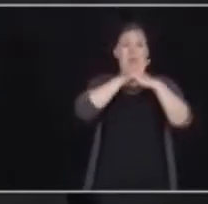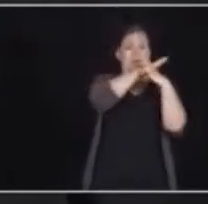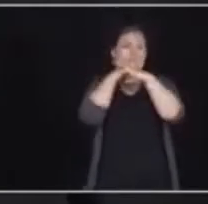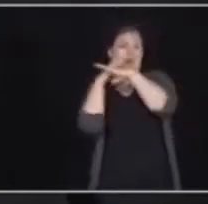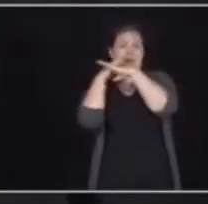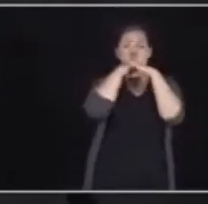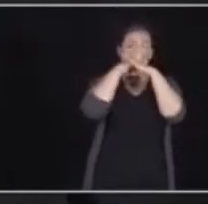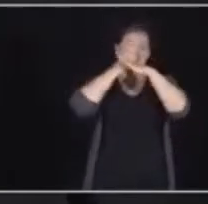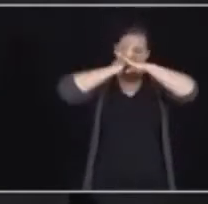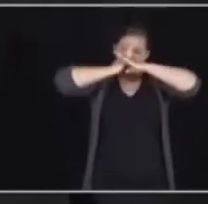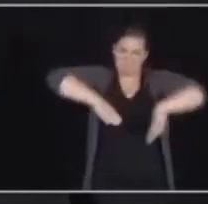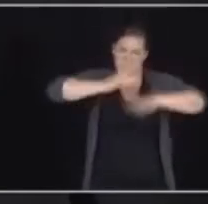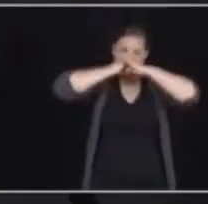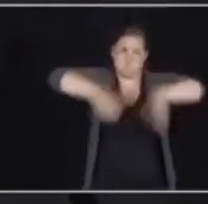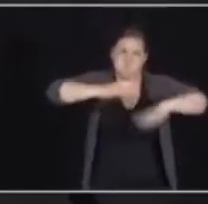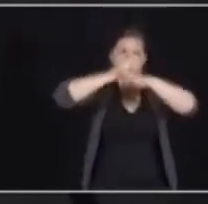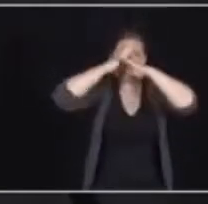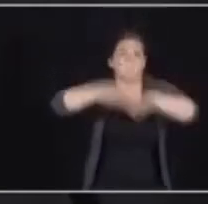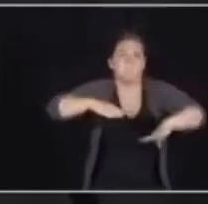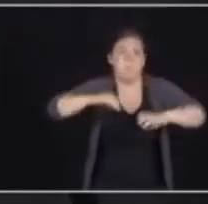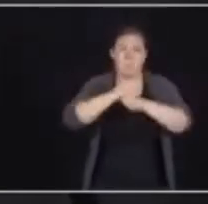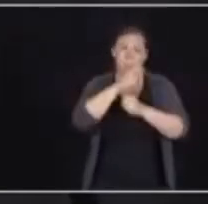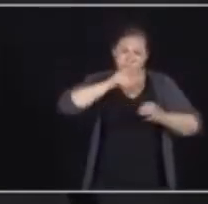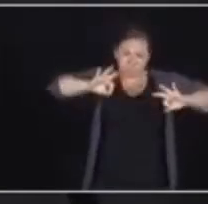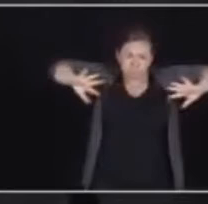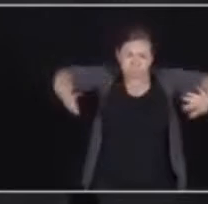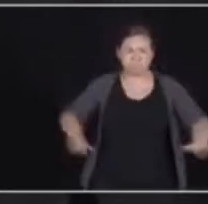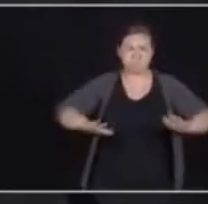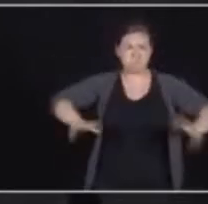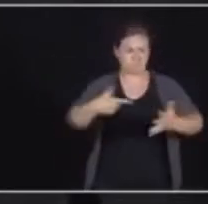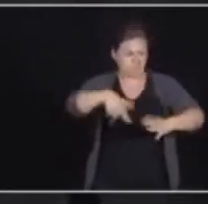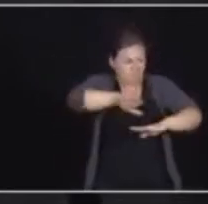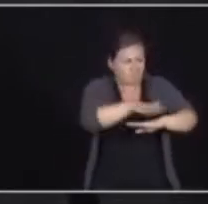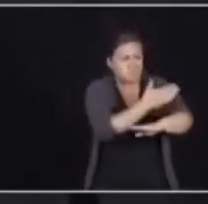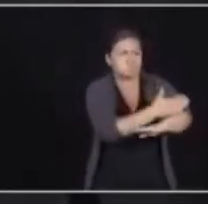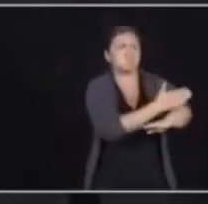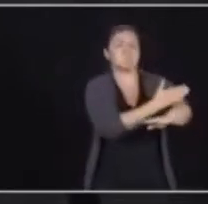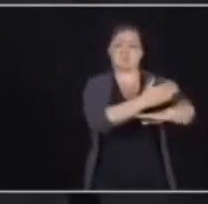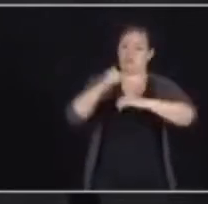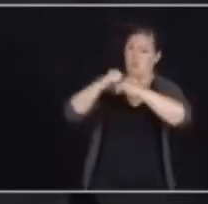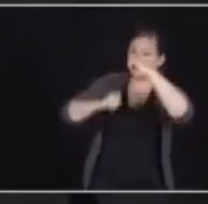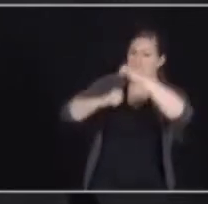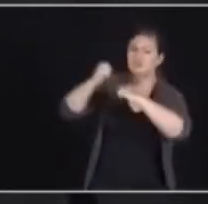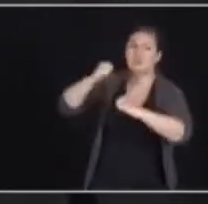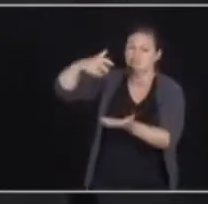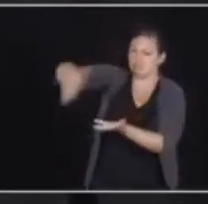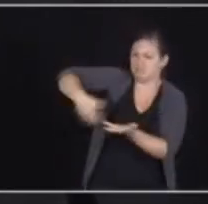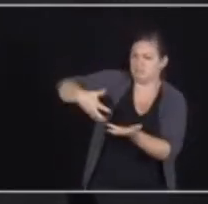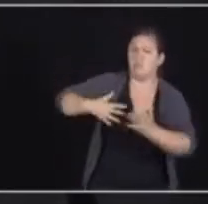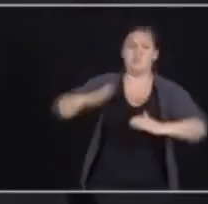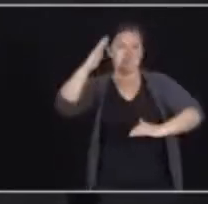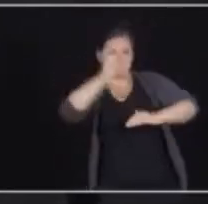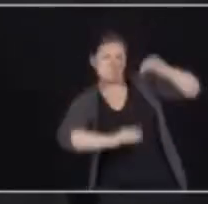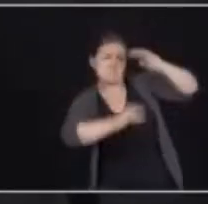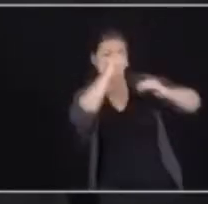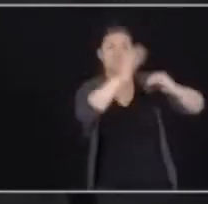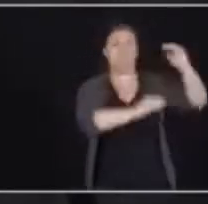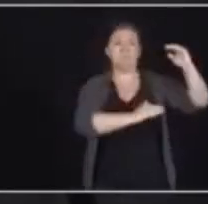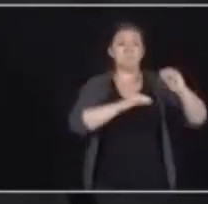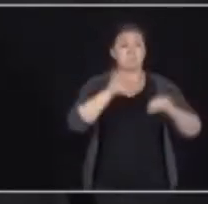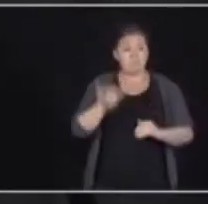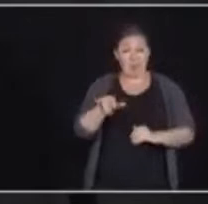of urgently needed long-term care projects across Ontario. From 2011 to